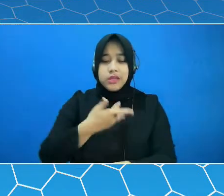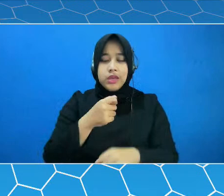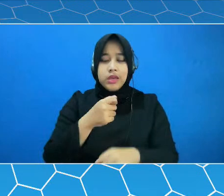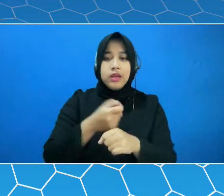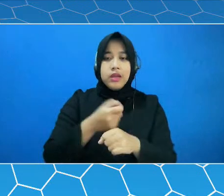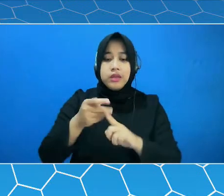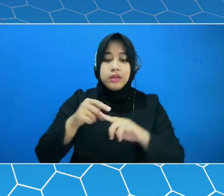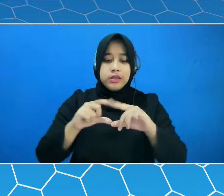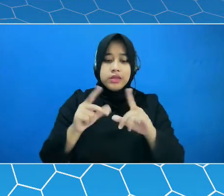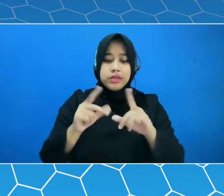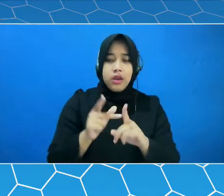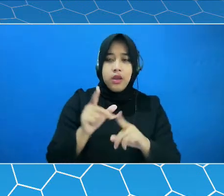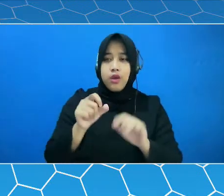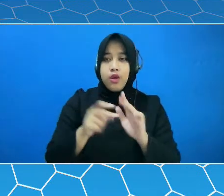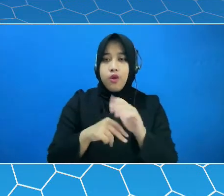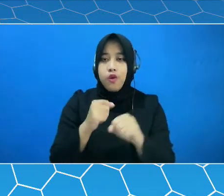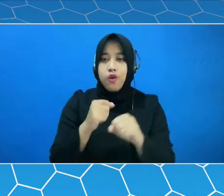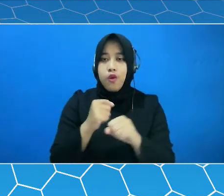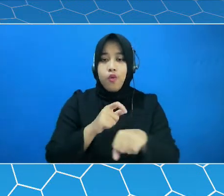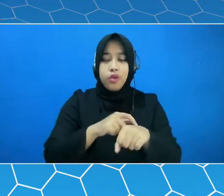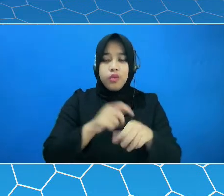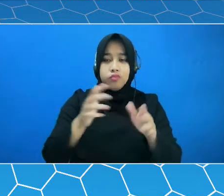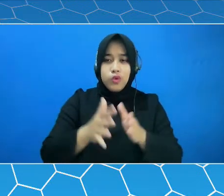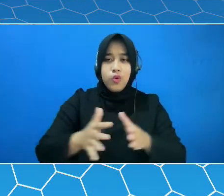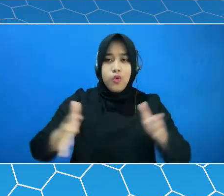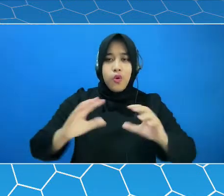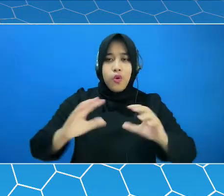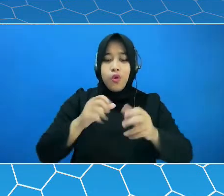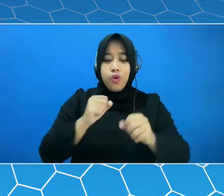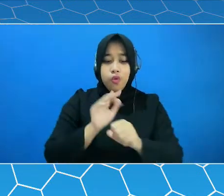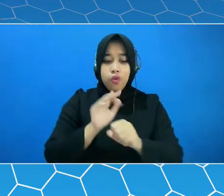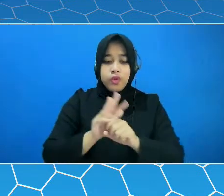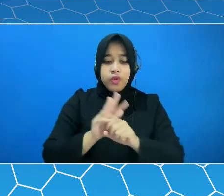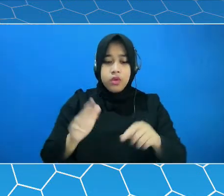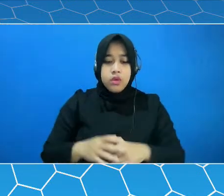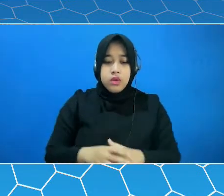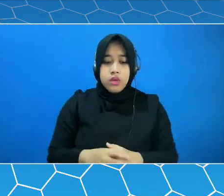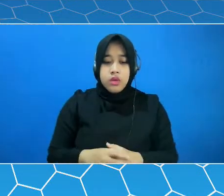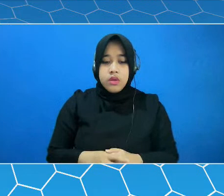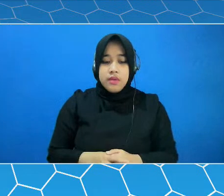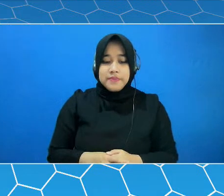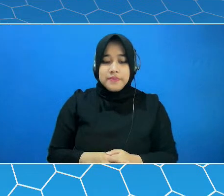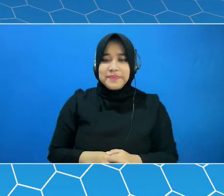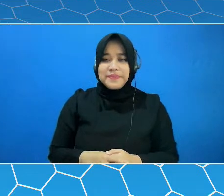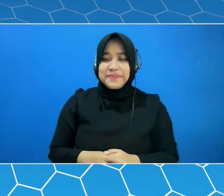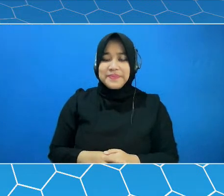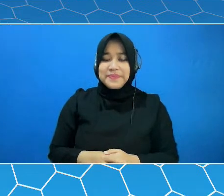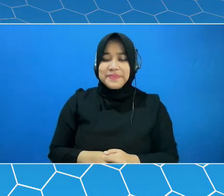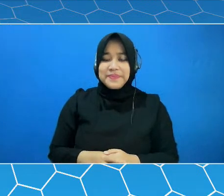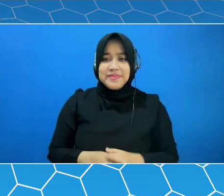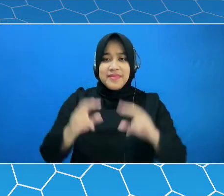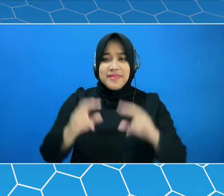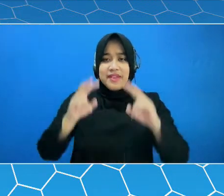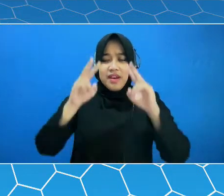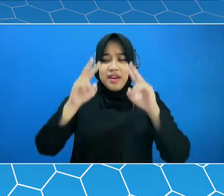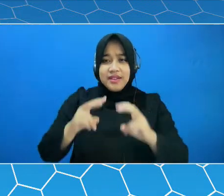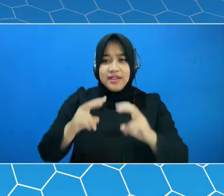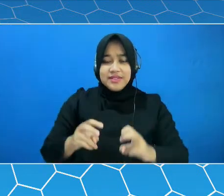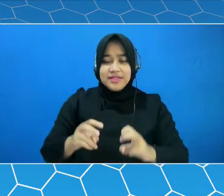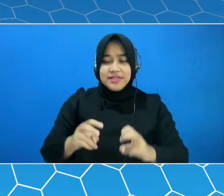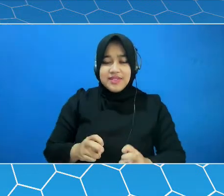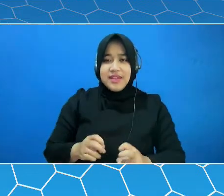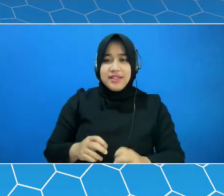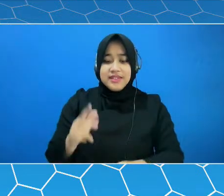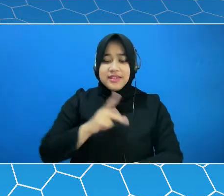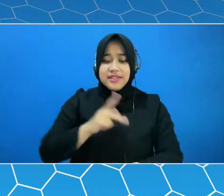recruited patients to test and develop the symptoms burden questionnaire, but we'll start next week our recruitment for